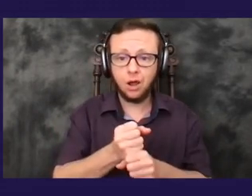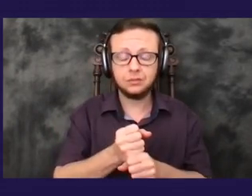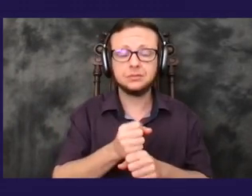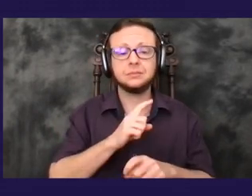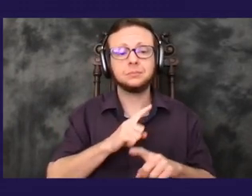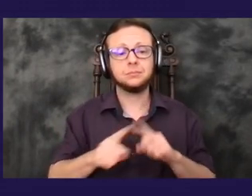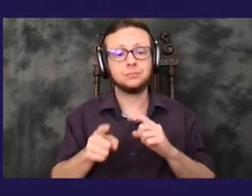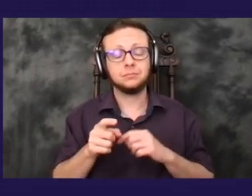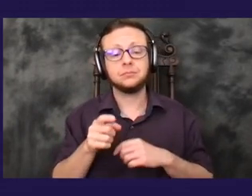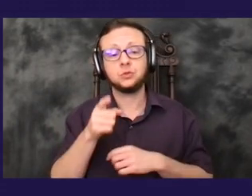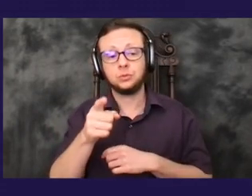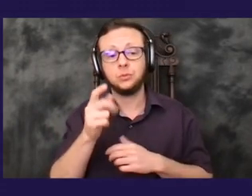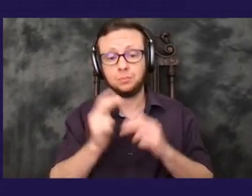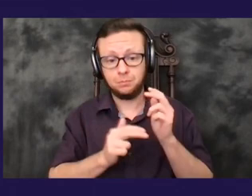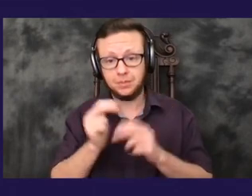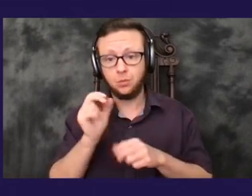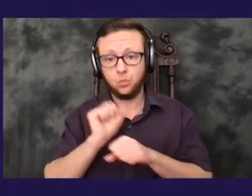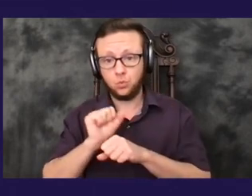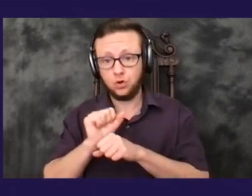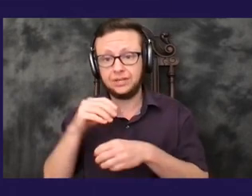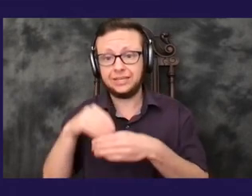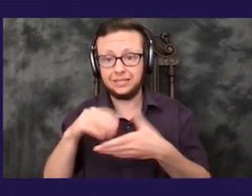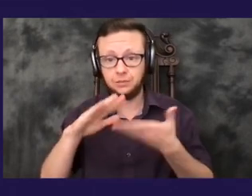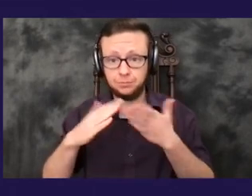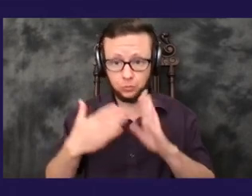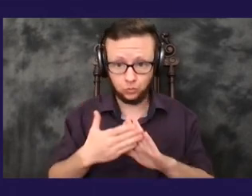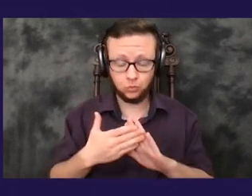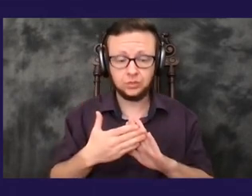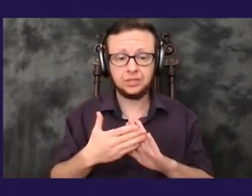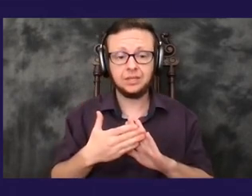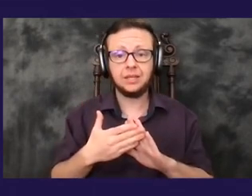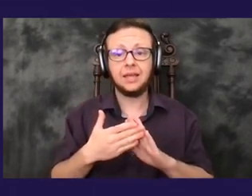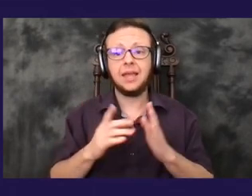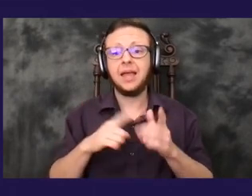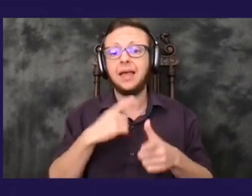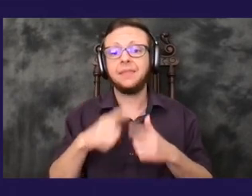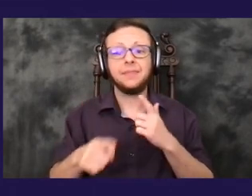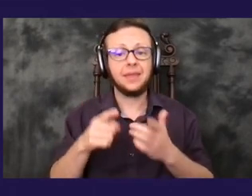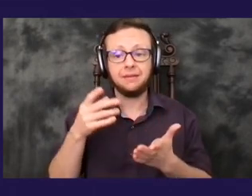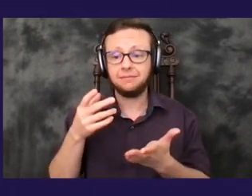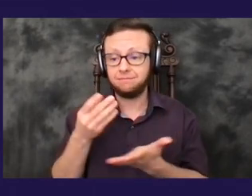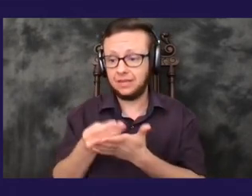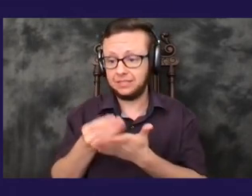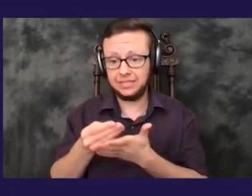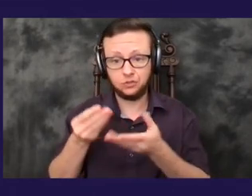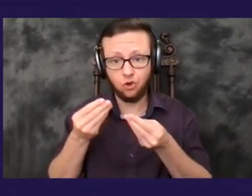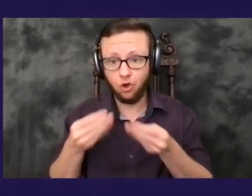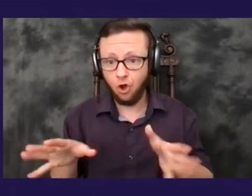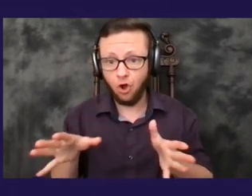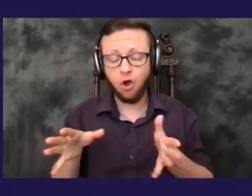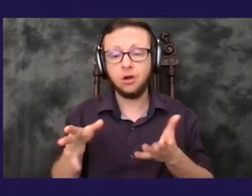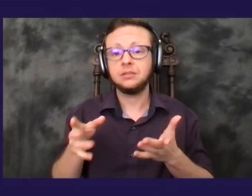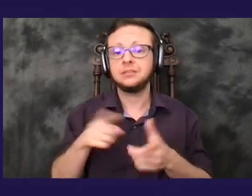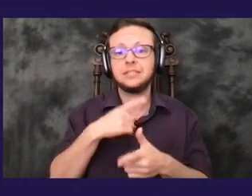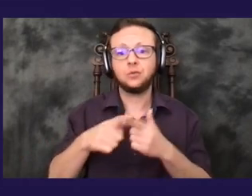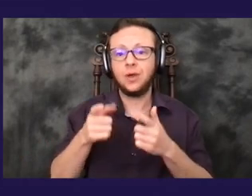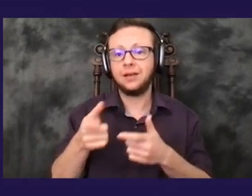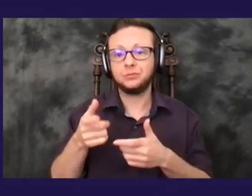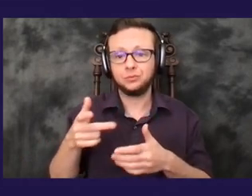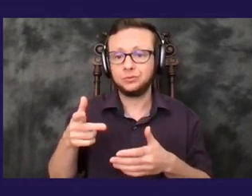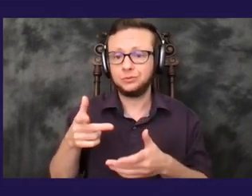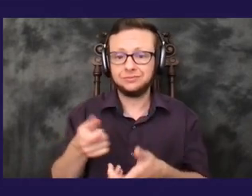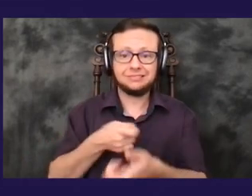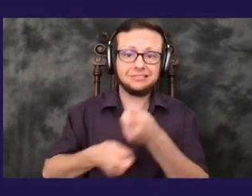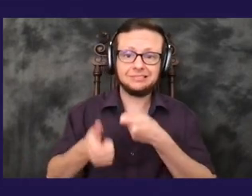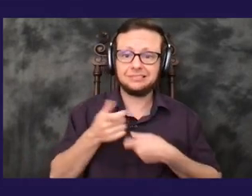in communities that then by definition you're going to have to pull back because the funding's gone, I think you are, there's that important piece, and I think we